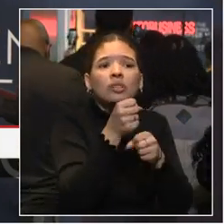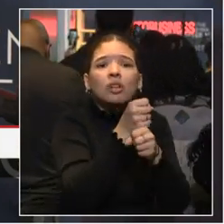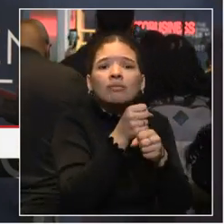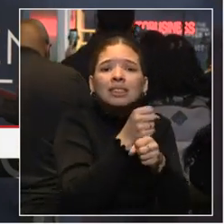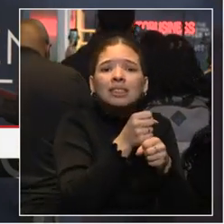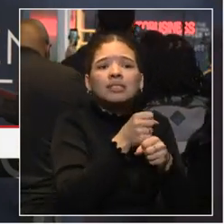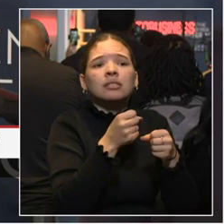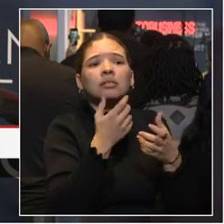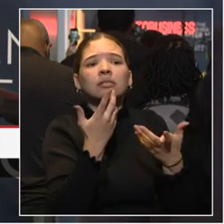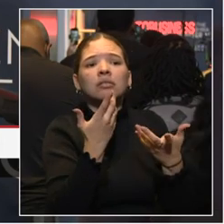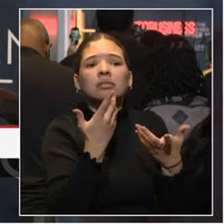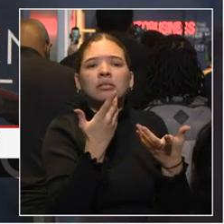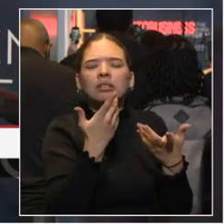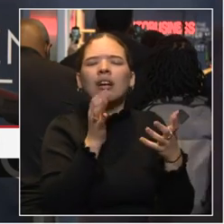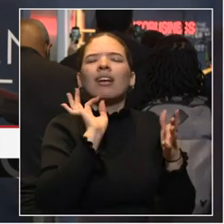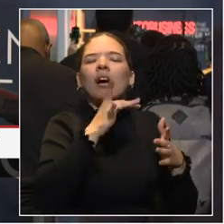you're,